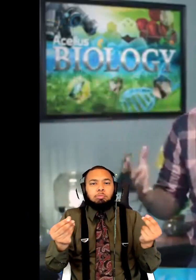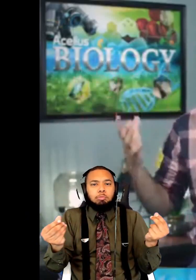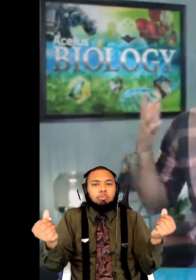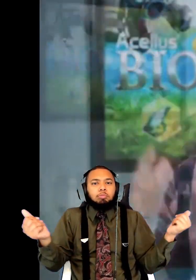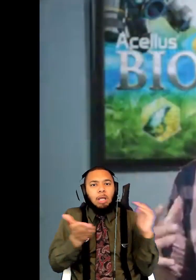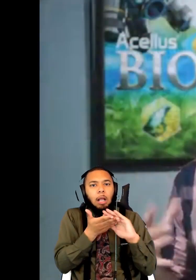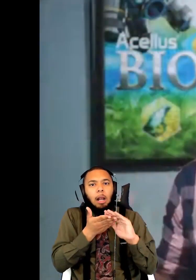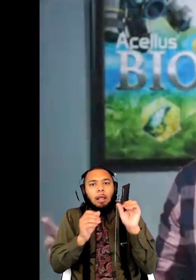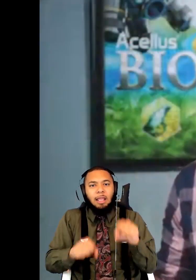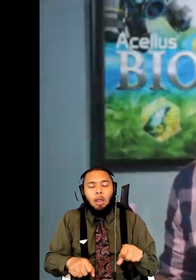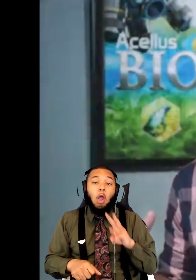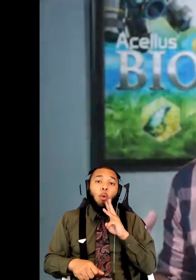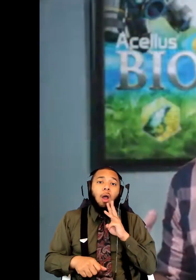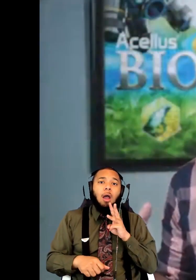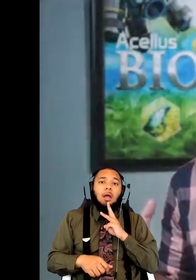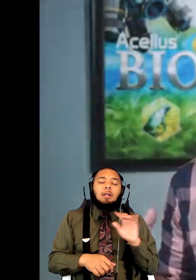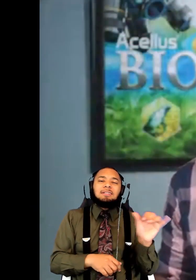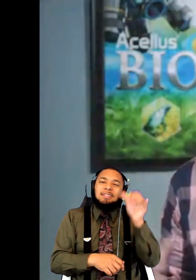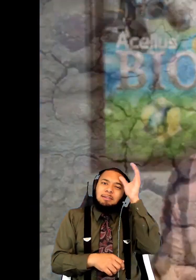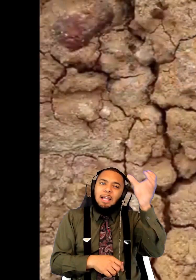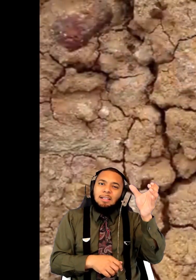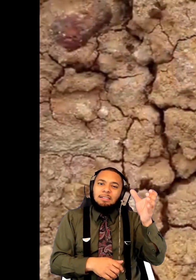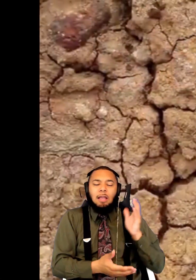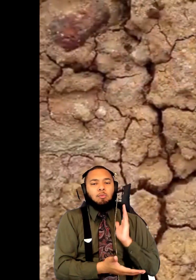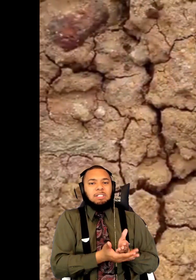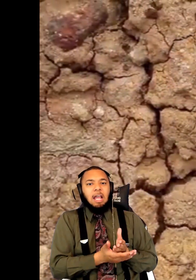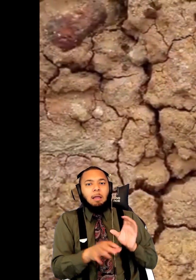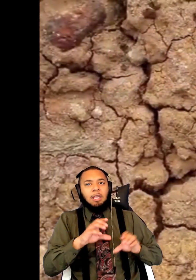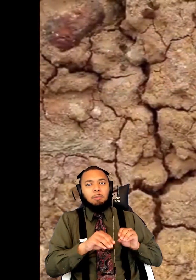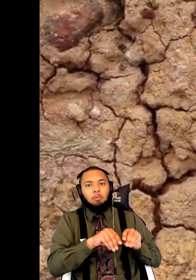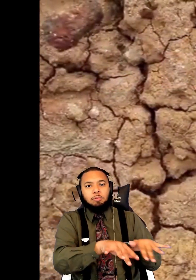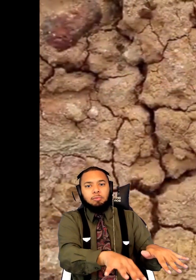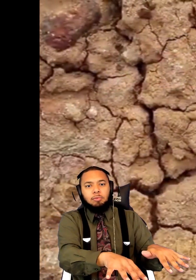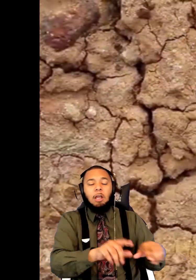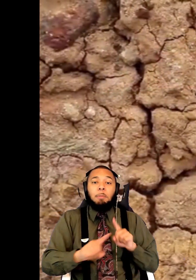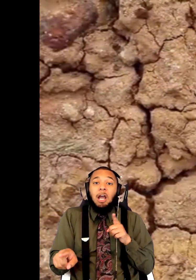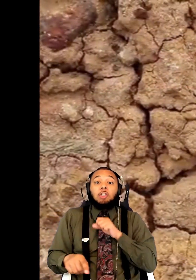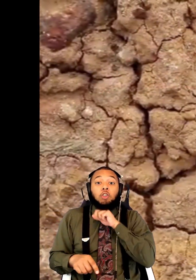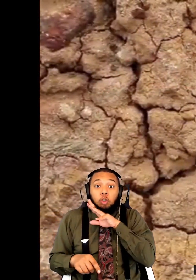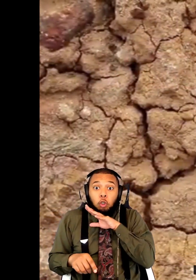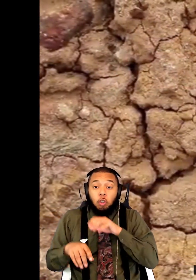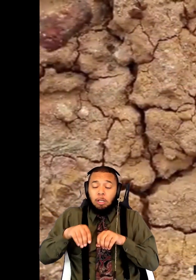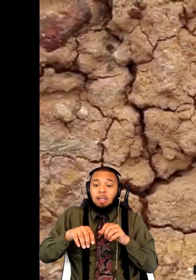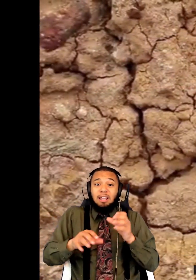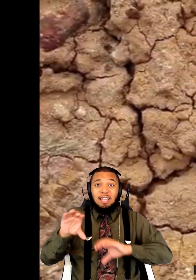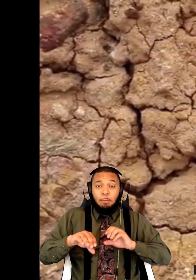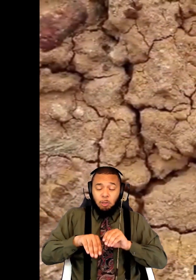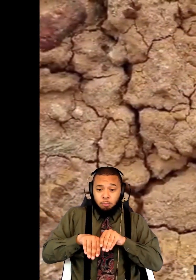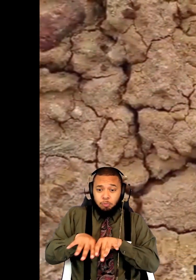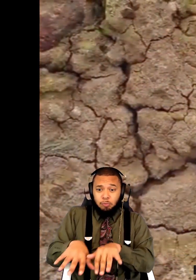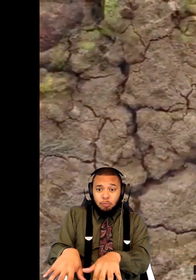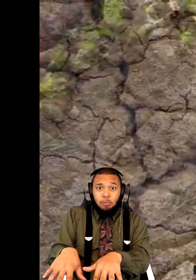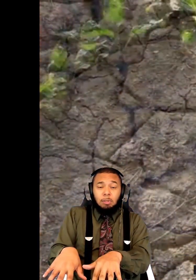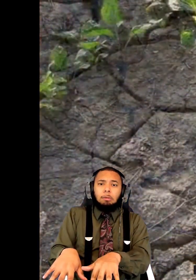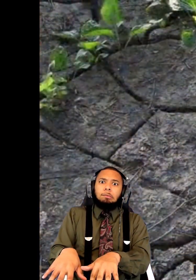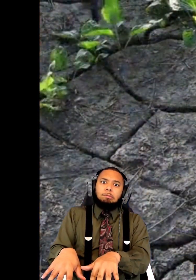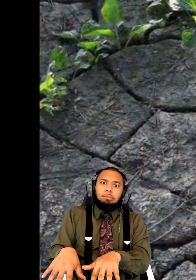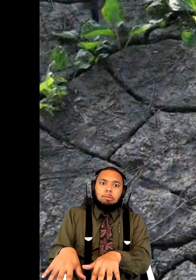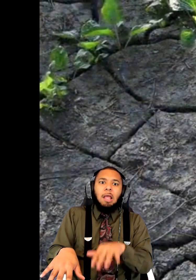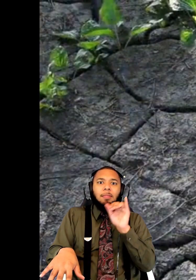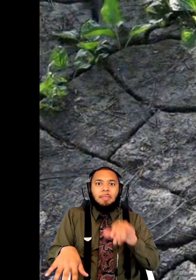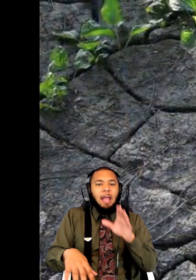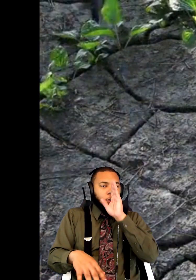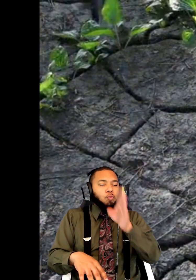it kind of clears up. Water, we can do the same kind of thing. With the soil, if we get something in the soil, then you have to think about that's getting right back